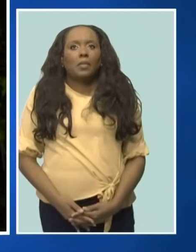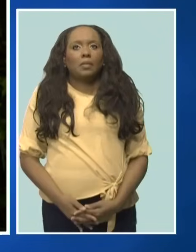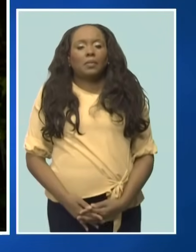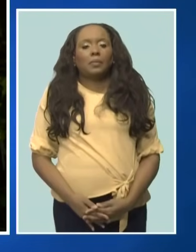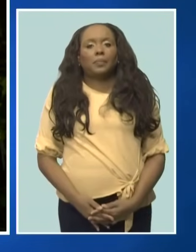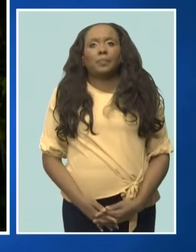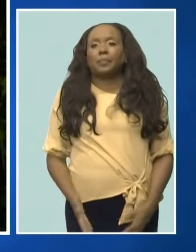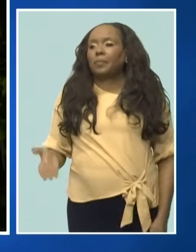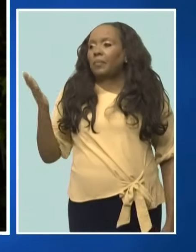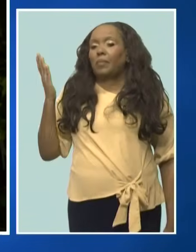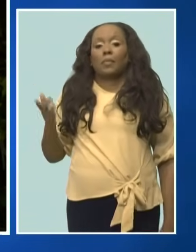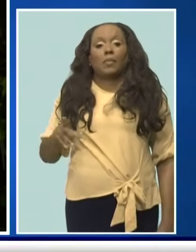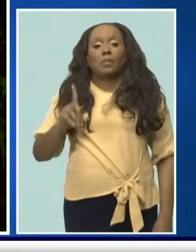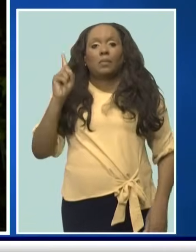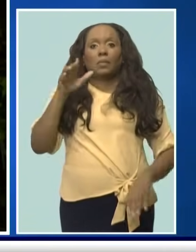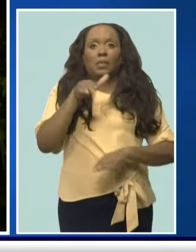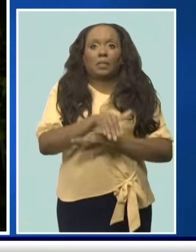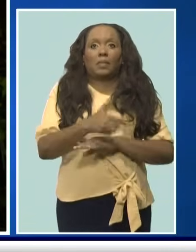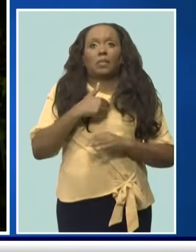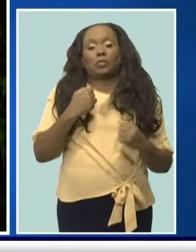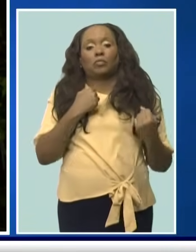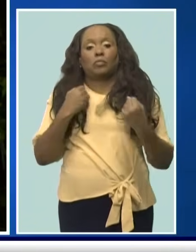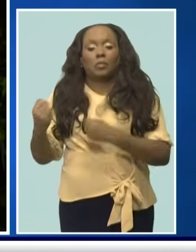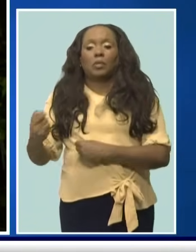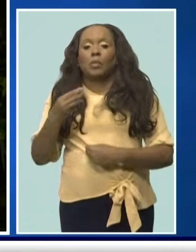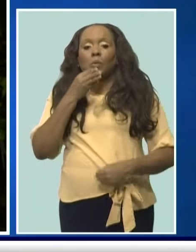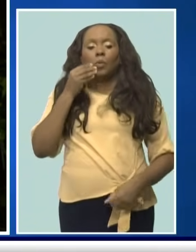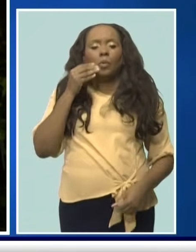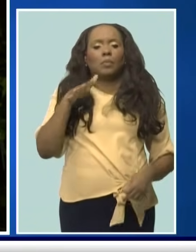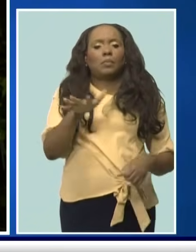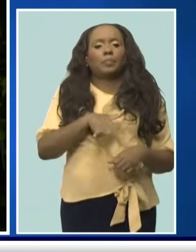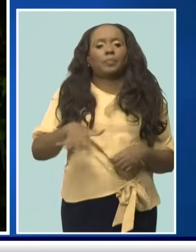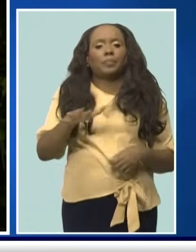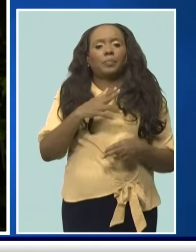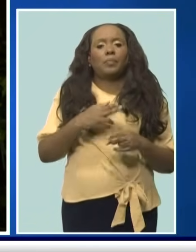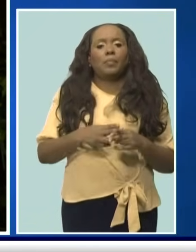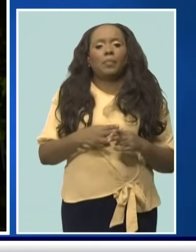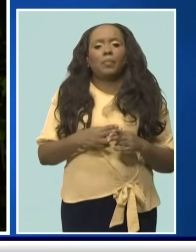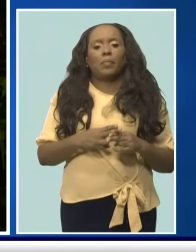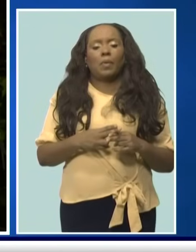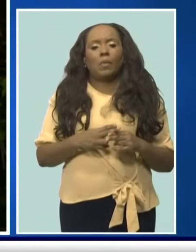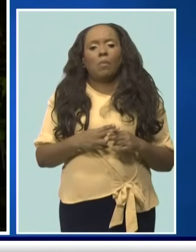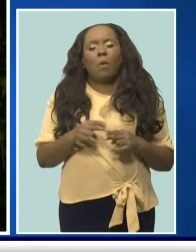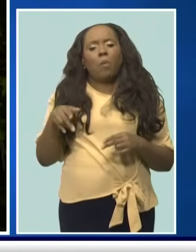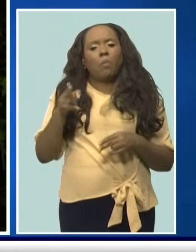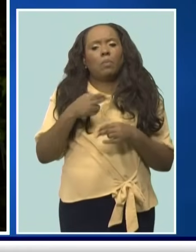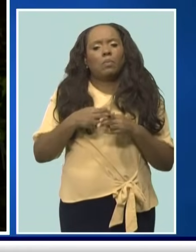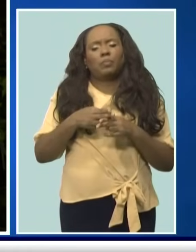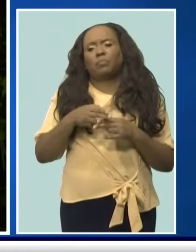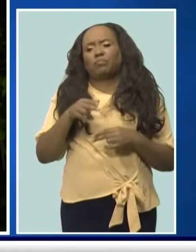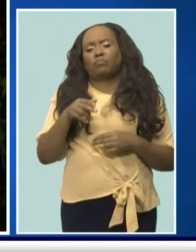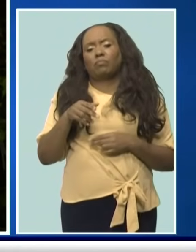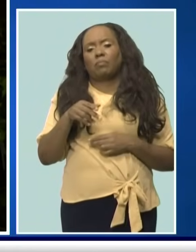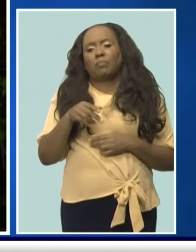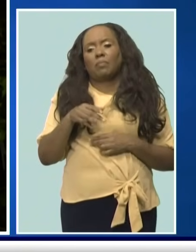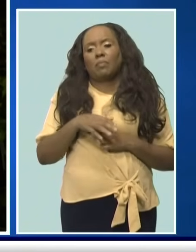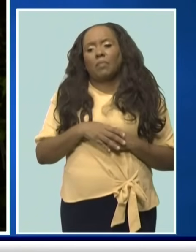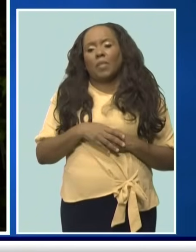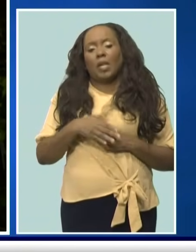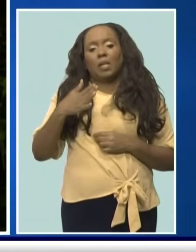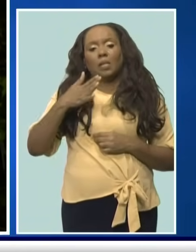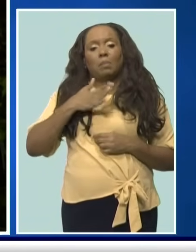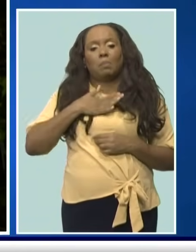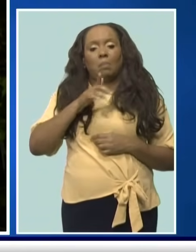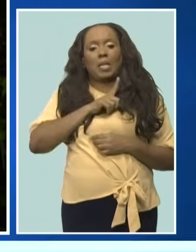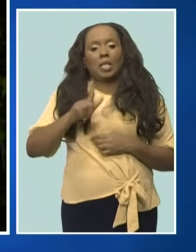and I saw a rum shop. You're going up my Lord's Hill on the left, and there were a lot of tourists out there. And the